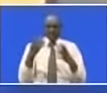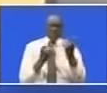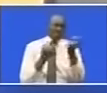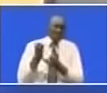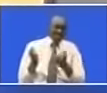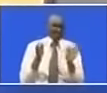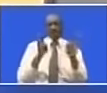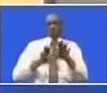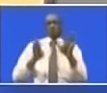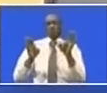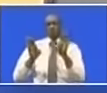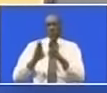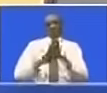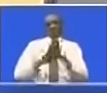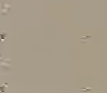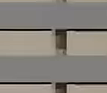businesses remained closed. The